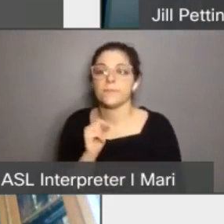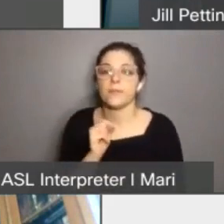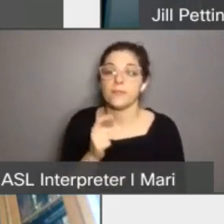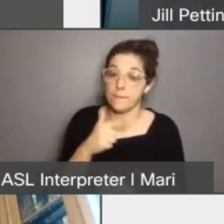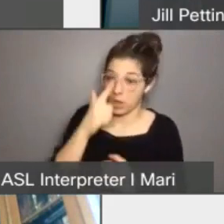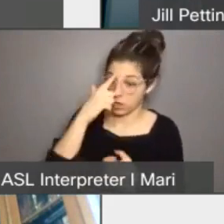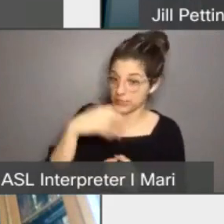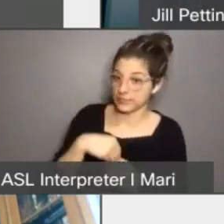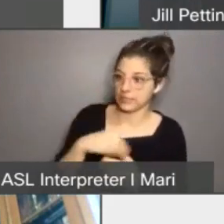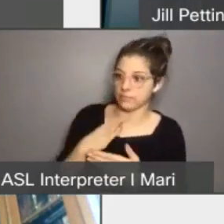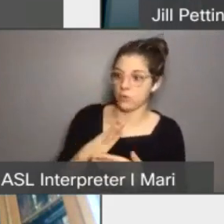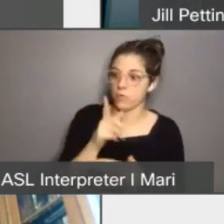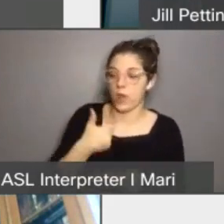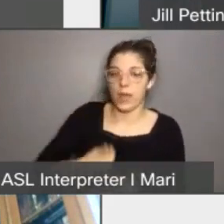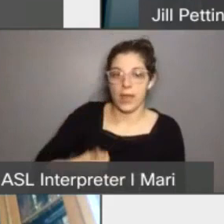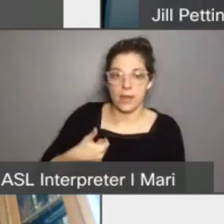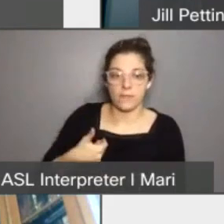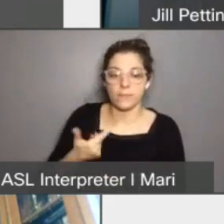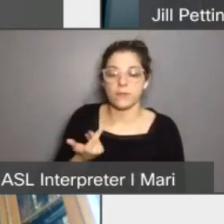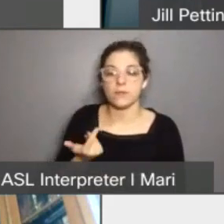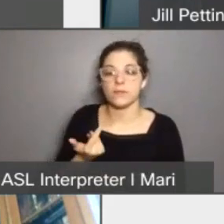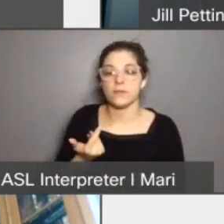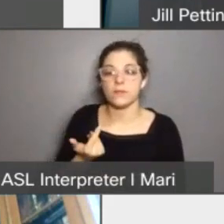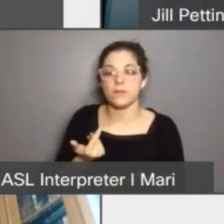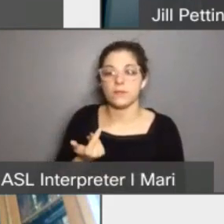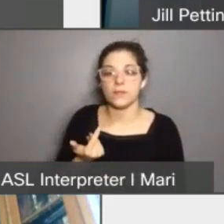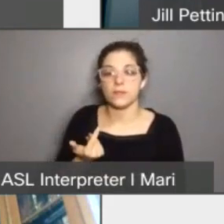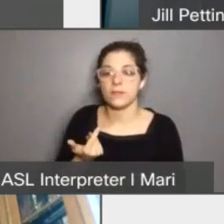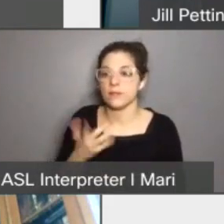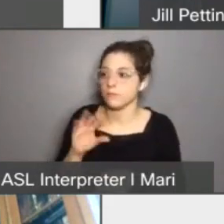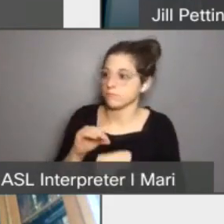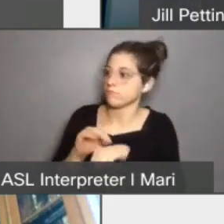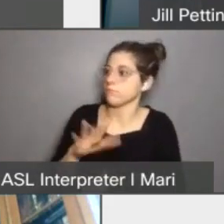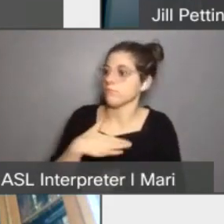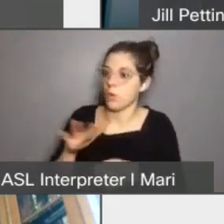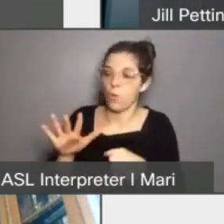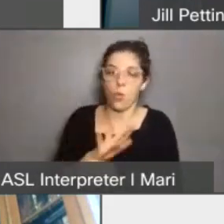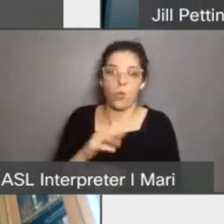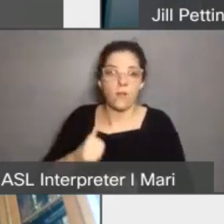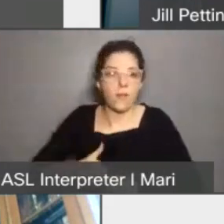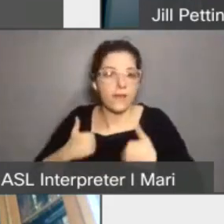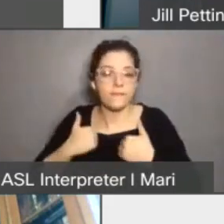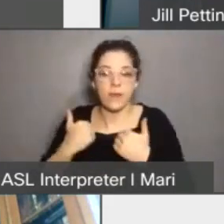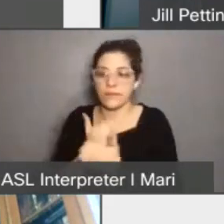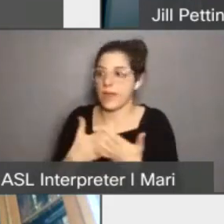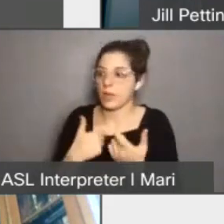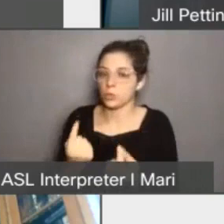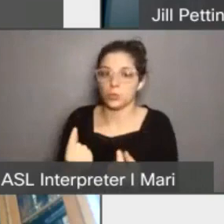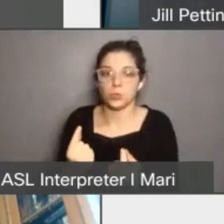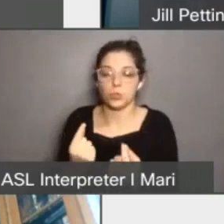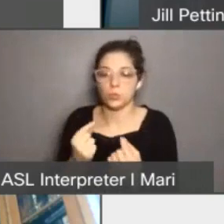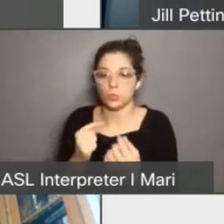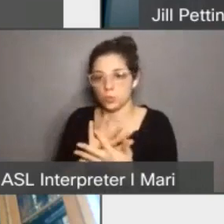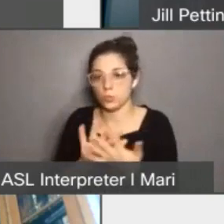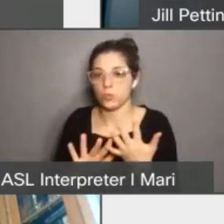autistic as part of who I am, it colors my whole life and everything I do. And that's the way